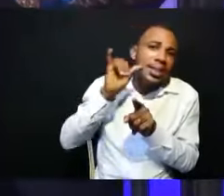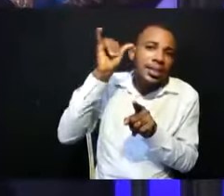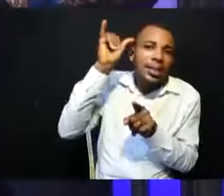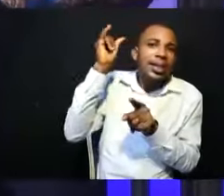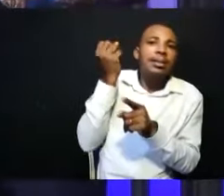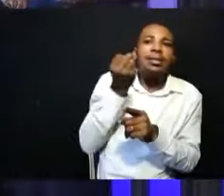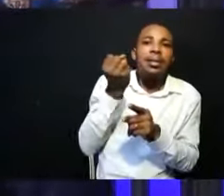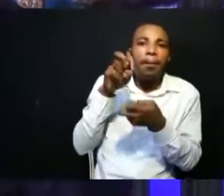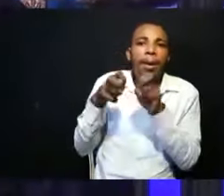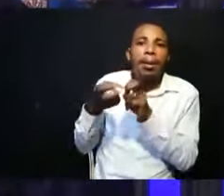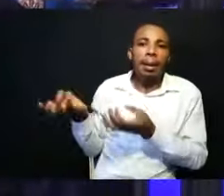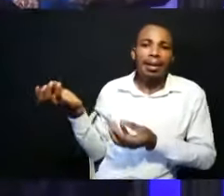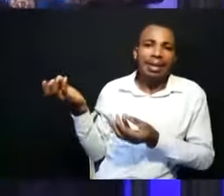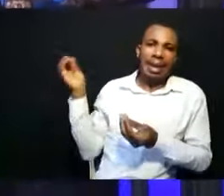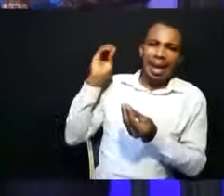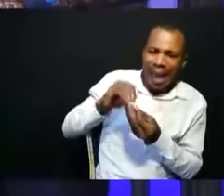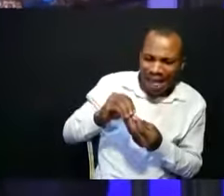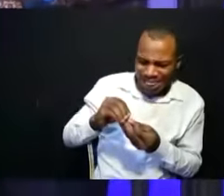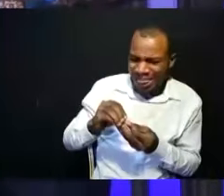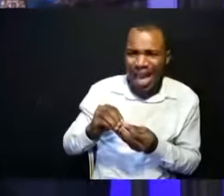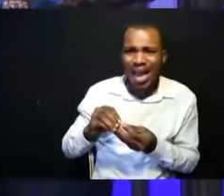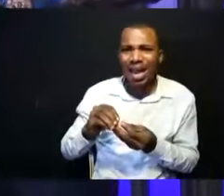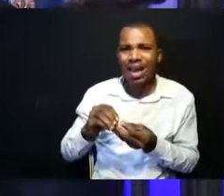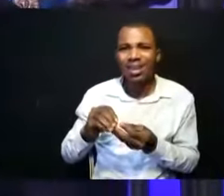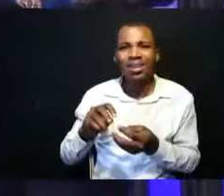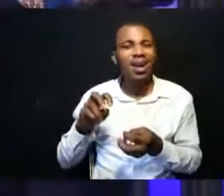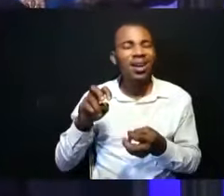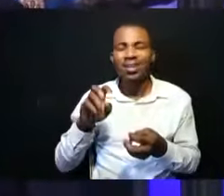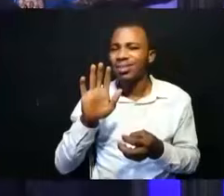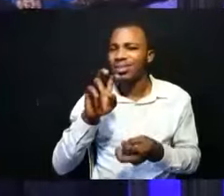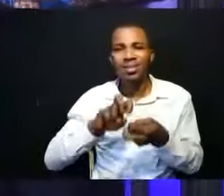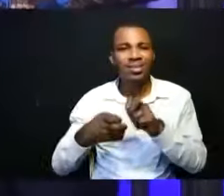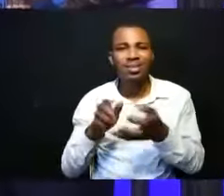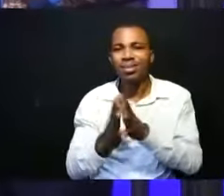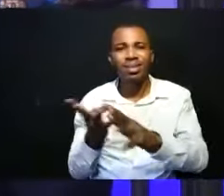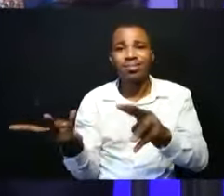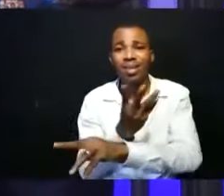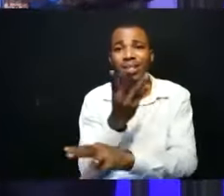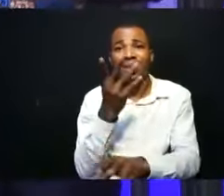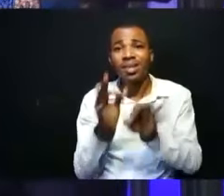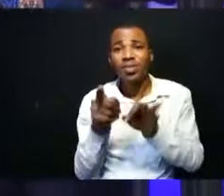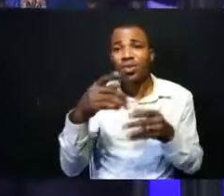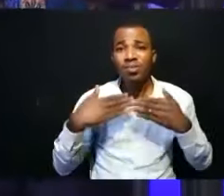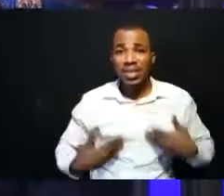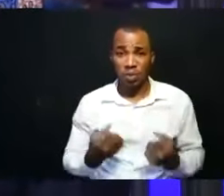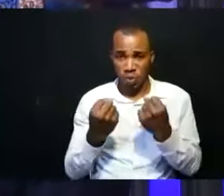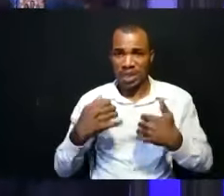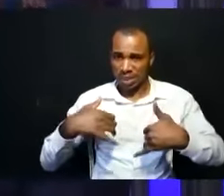load and carry them upon today's problem, even the strongest person will falter.